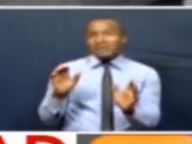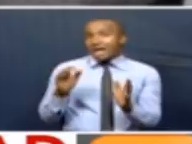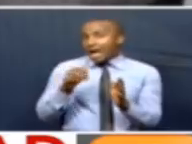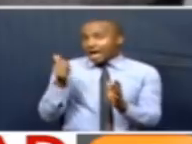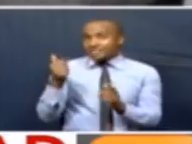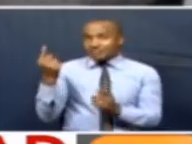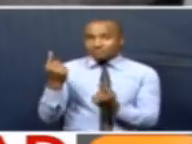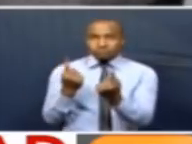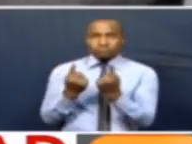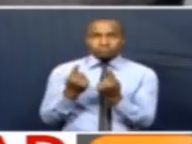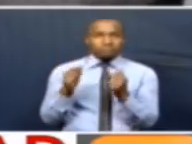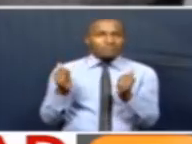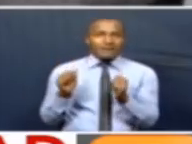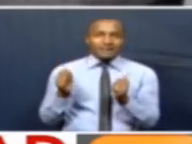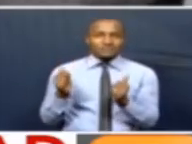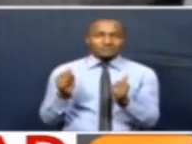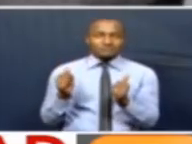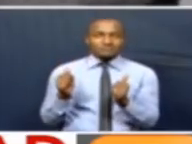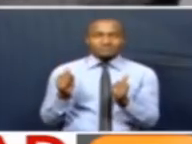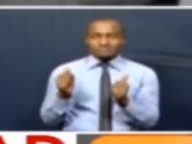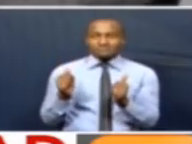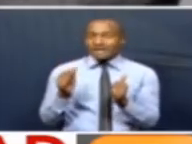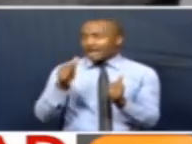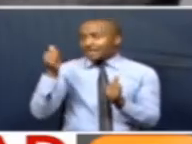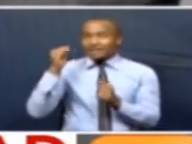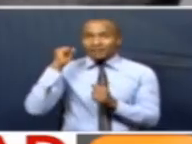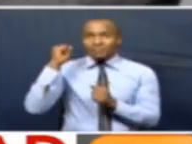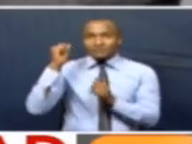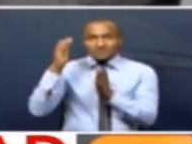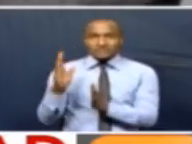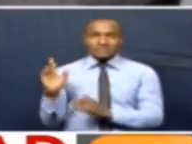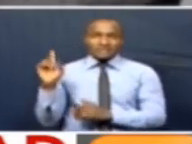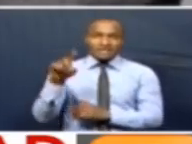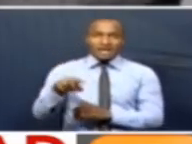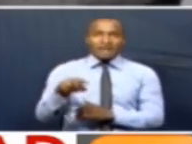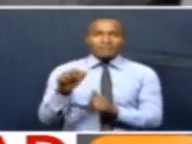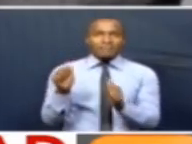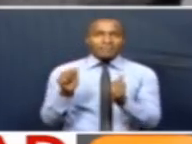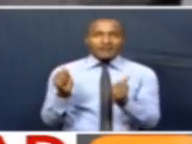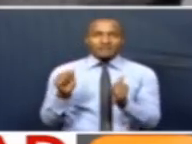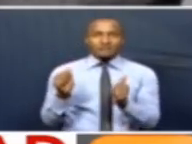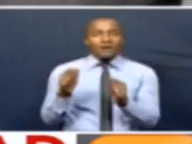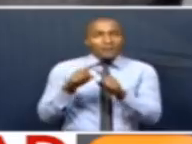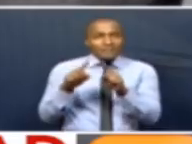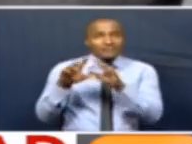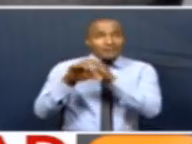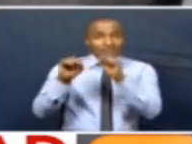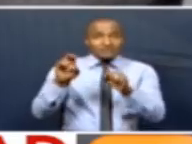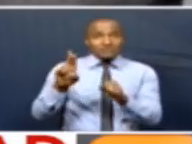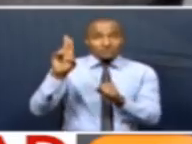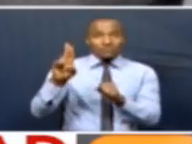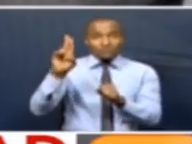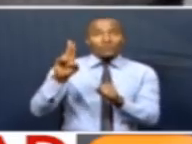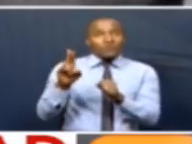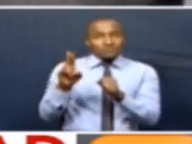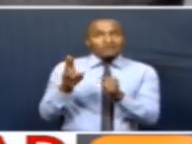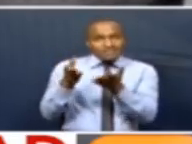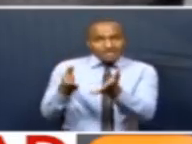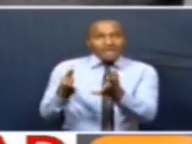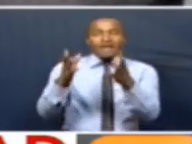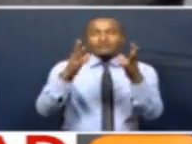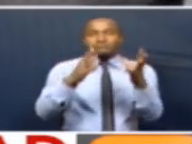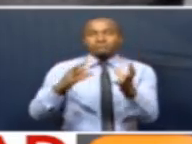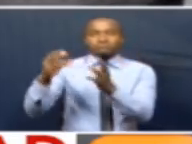in inside the car, we are yet to see any other politician. But as we were arriving, the president, Uhuru Kenyatta, was leaving the current